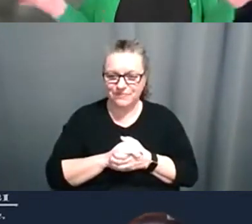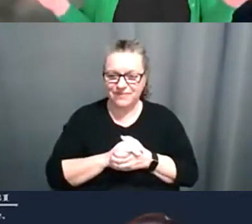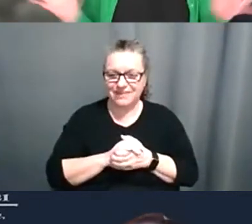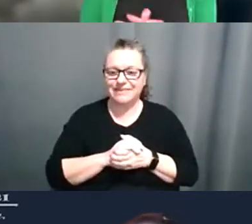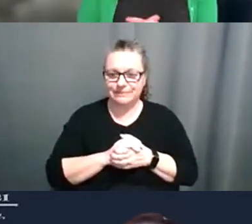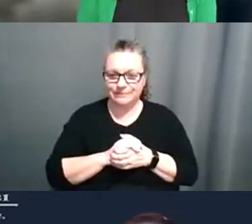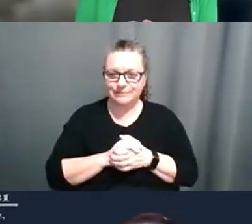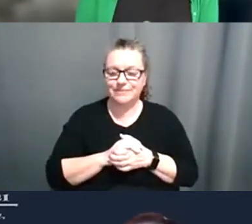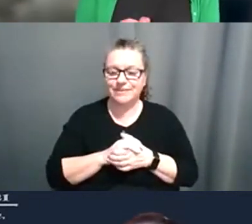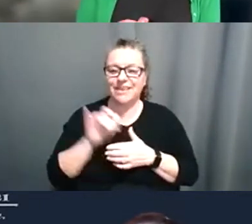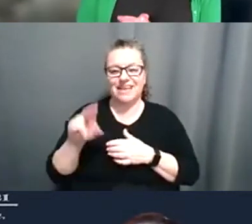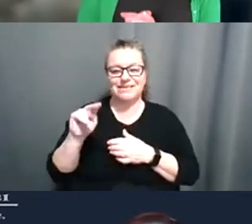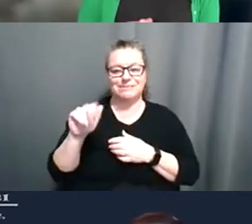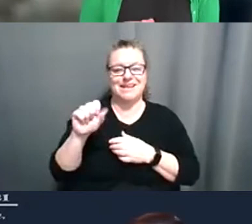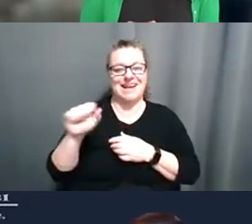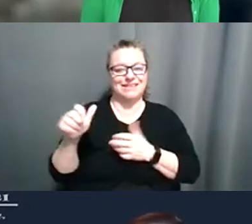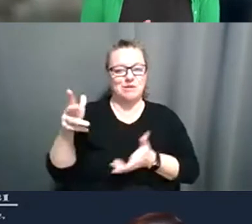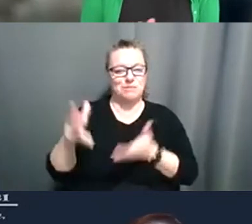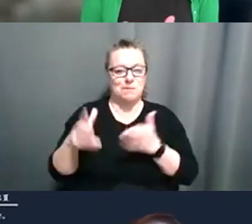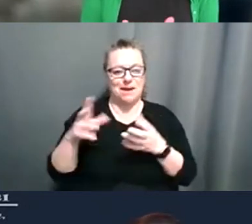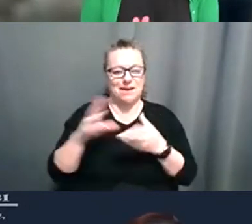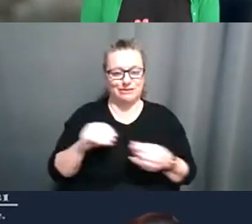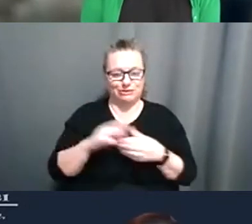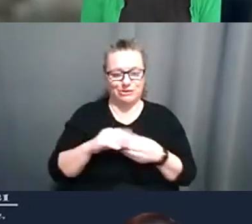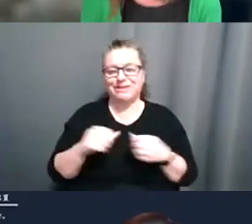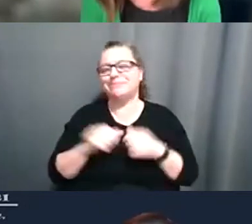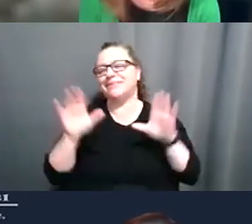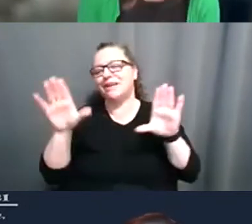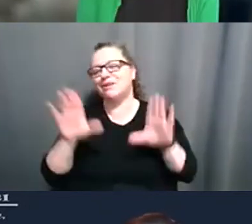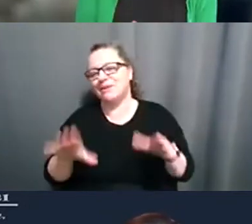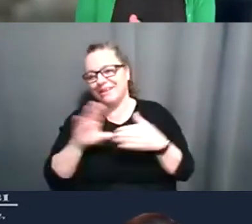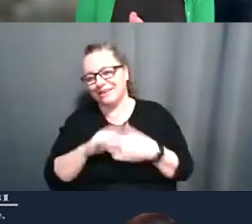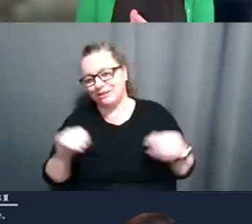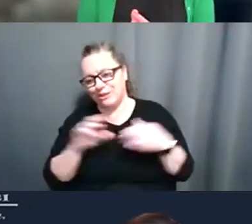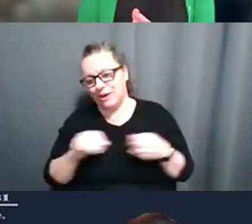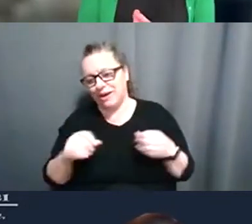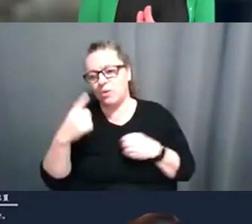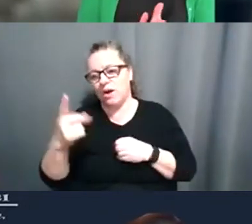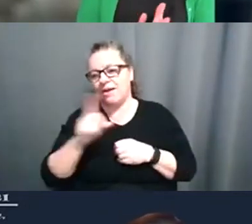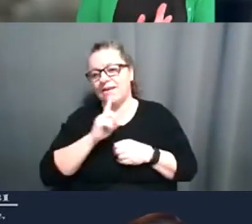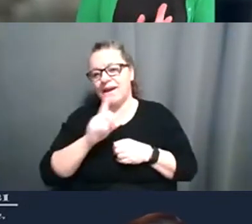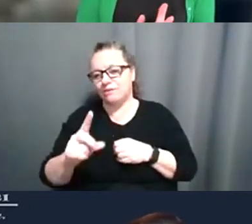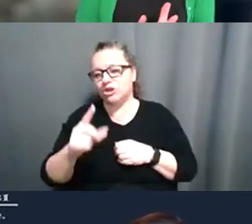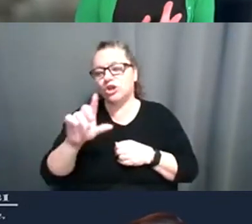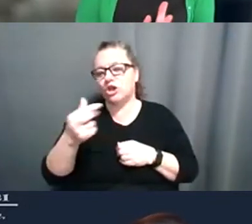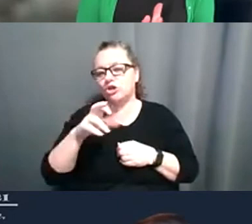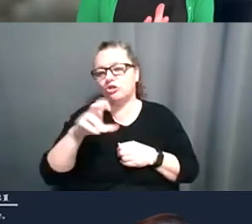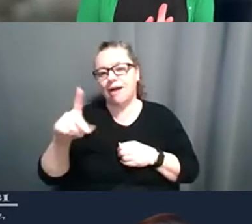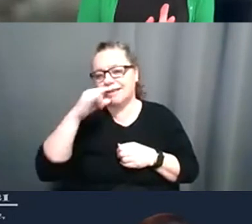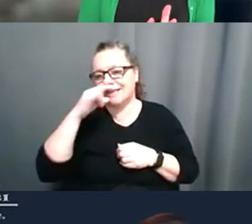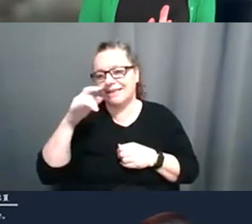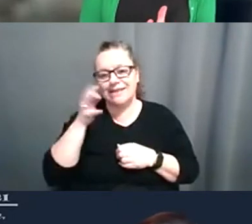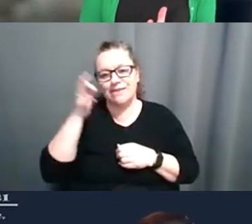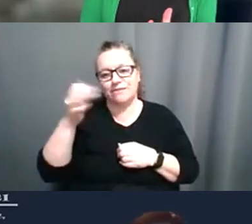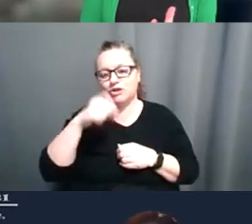That's so awesome. that's my NASA robot story. That is a great story, and one I'm sure the grandkids at some point will love to